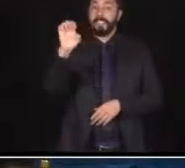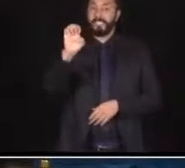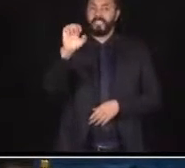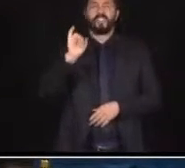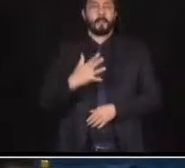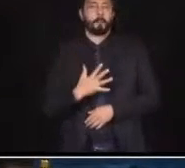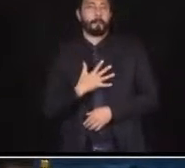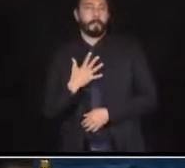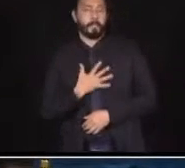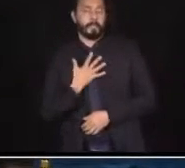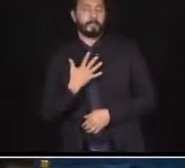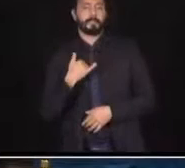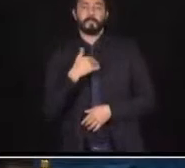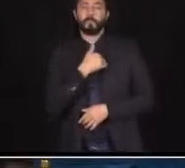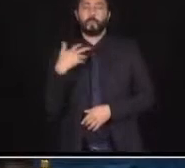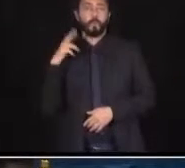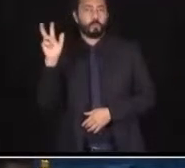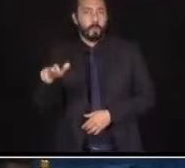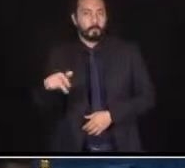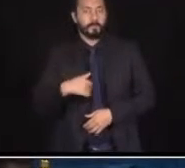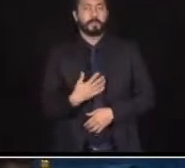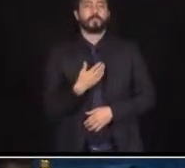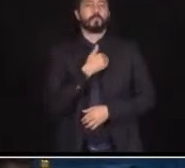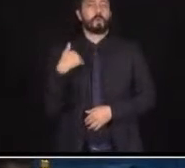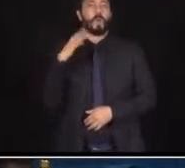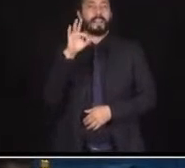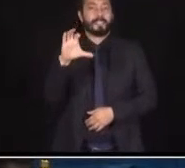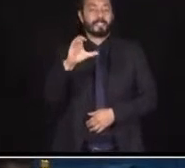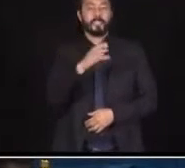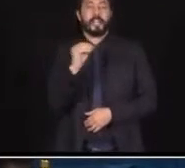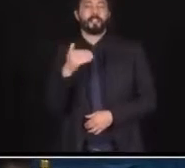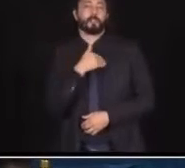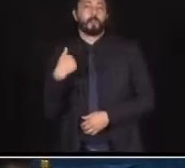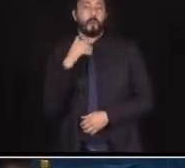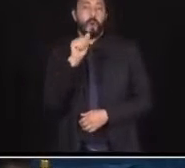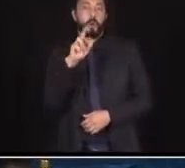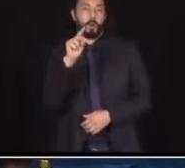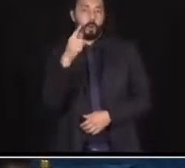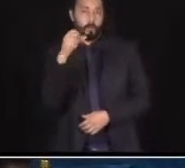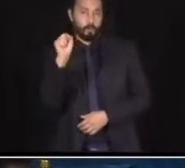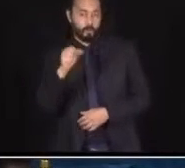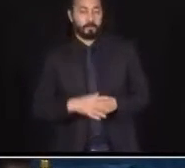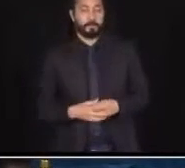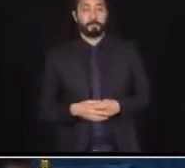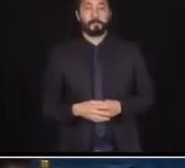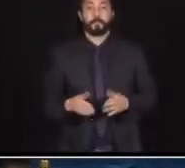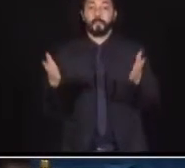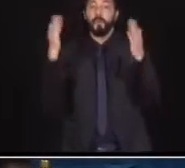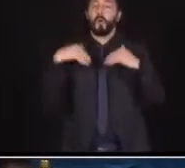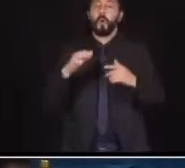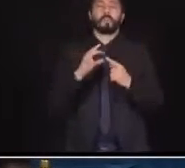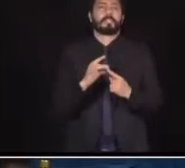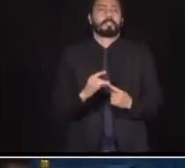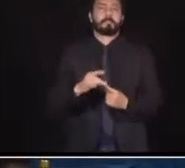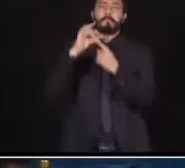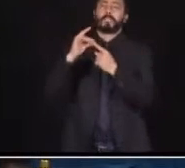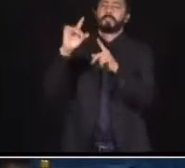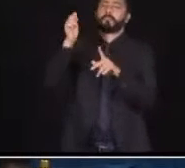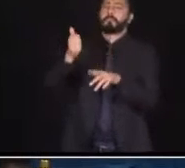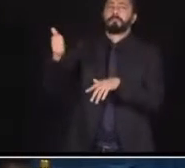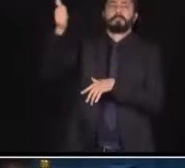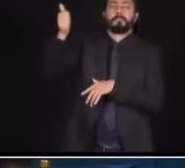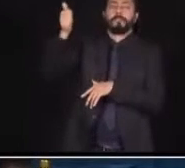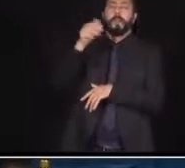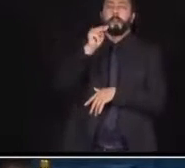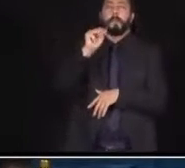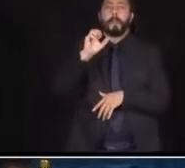Maple Leafs, the Toronto Raptors, Toronto FC, and the Argos. A special shout out to my friend, Michael Frisdale. You're